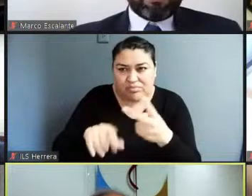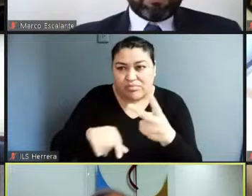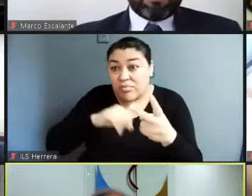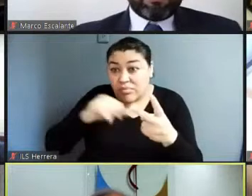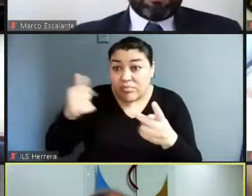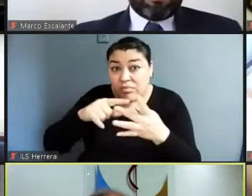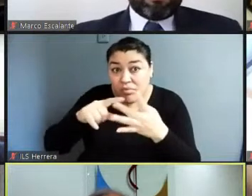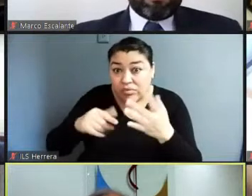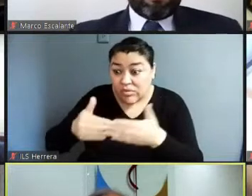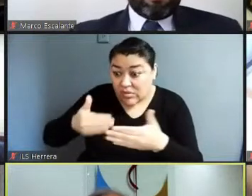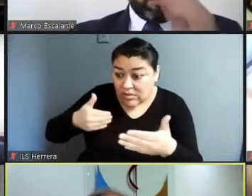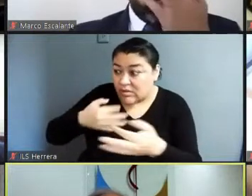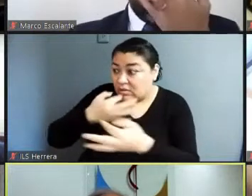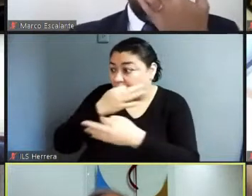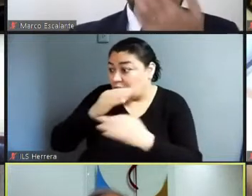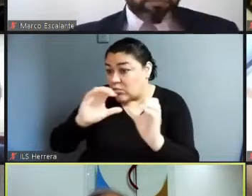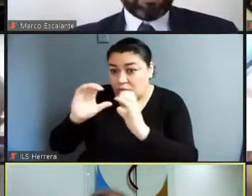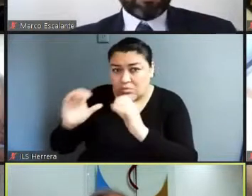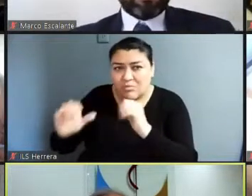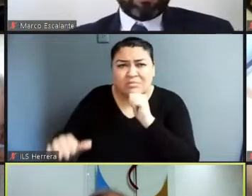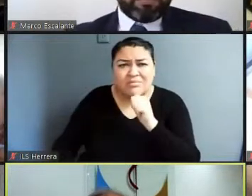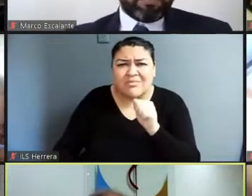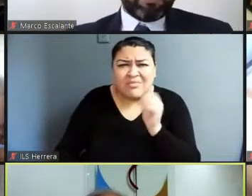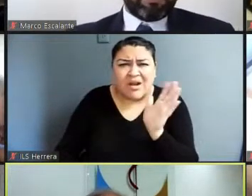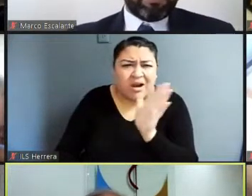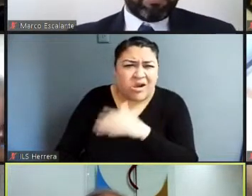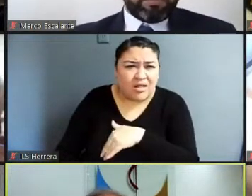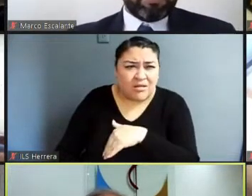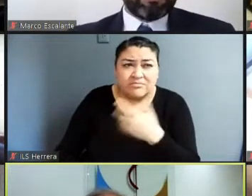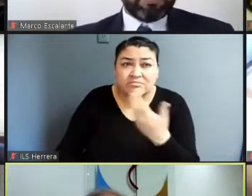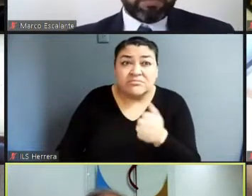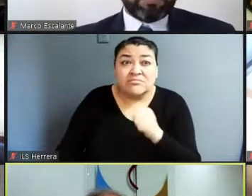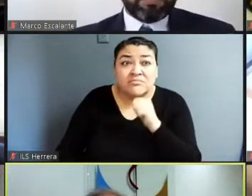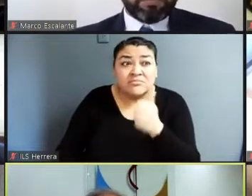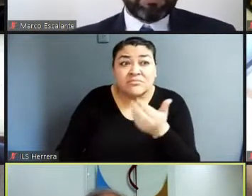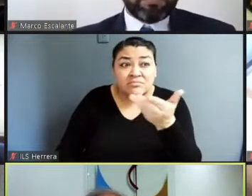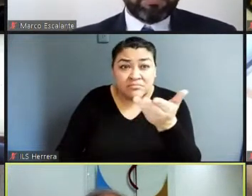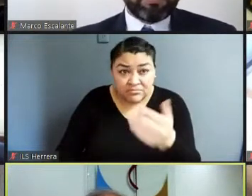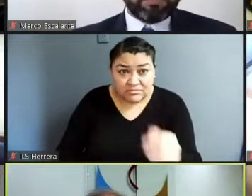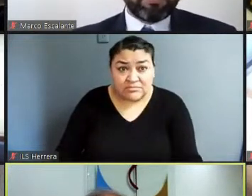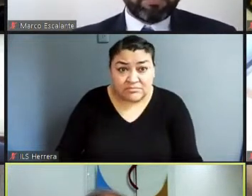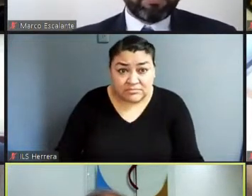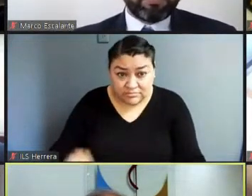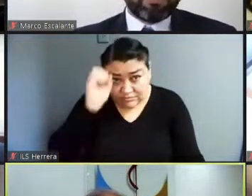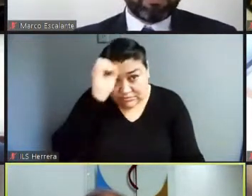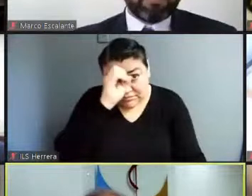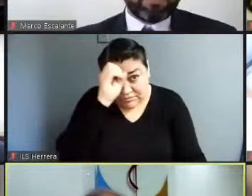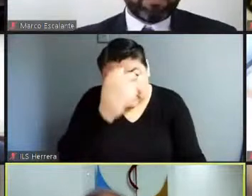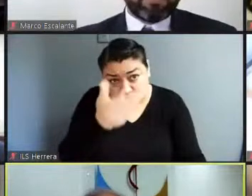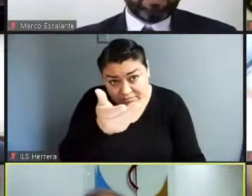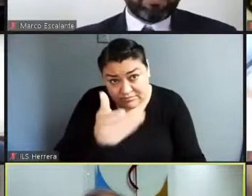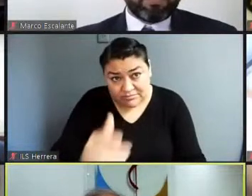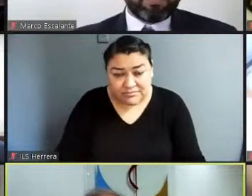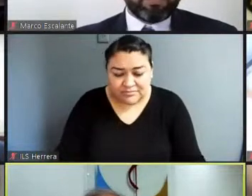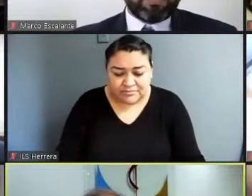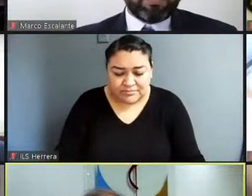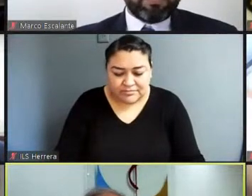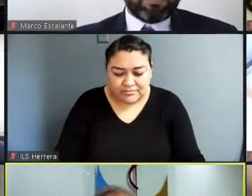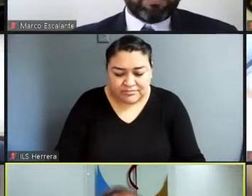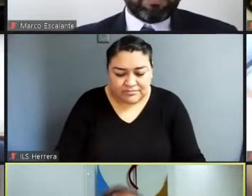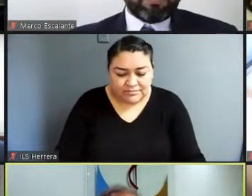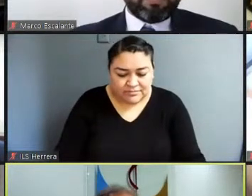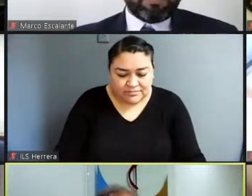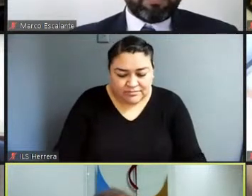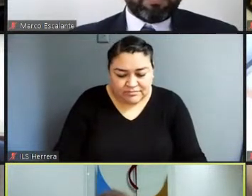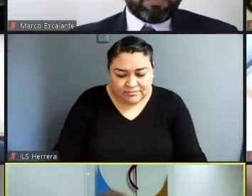to do a residency and they are not interested in the prevention that primary healthcare emphasizes? Dr.